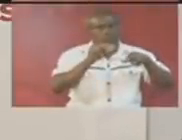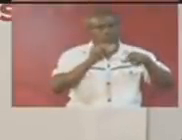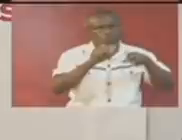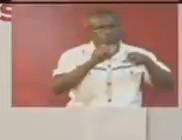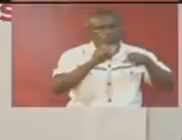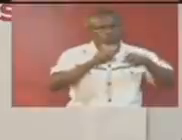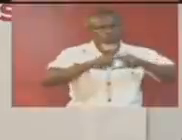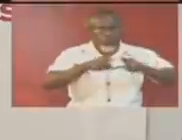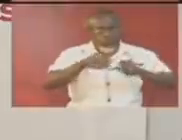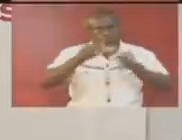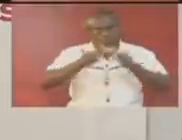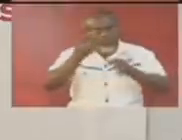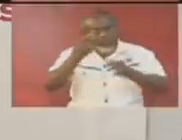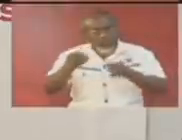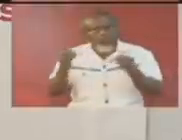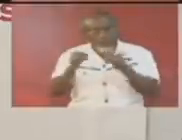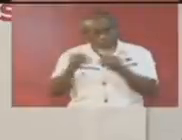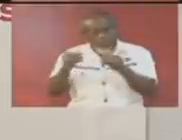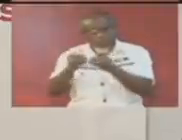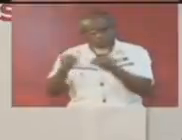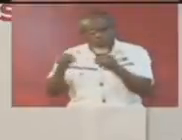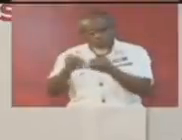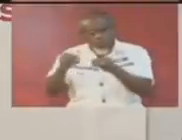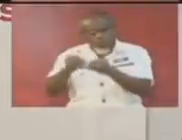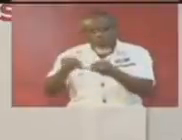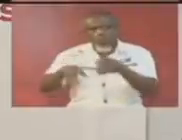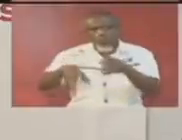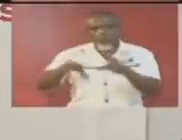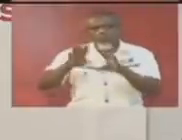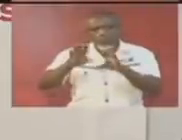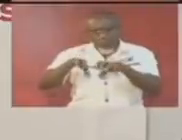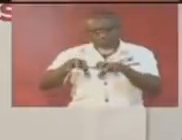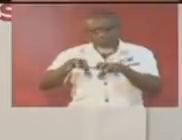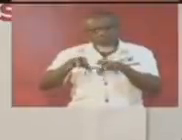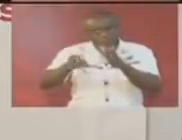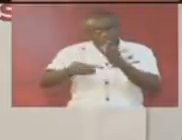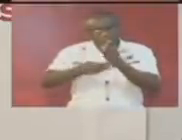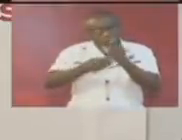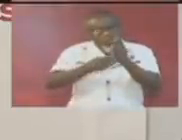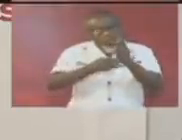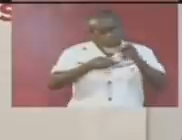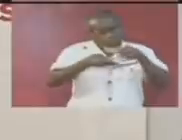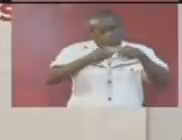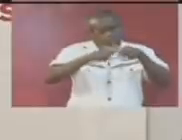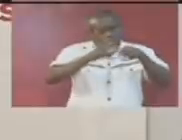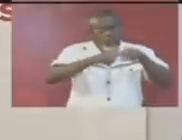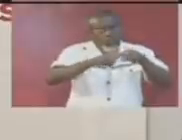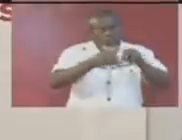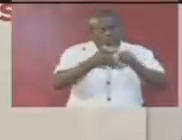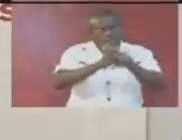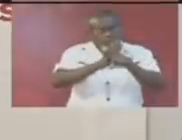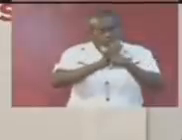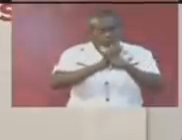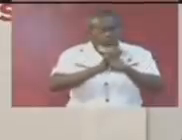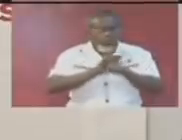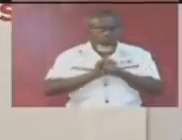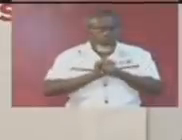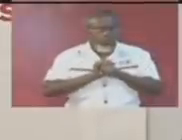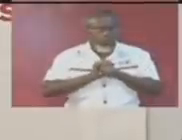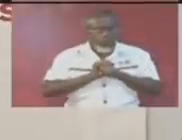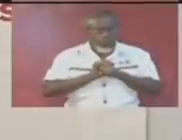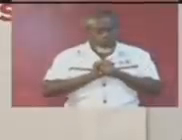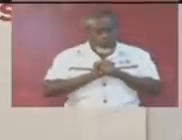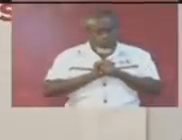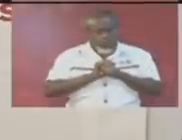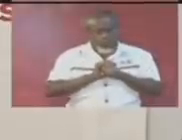recurringly been noted to then result in an overall increase in numbers of cases in diagnosed